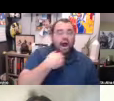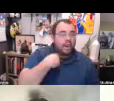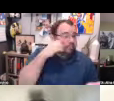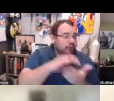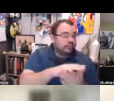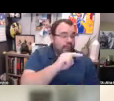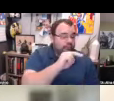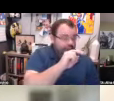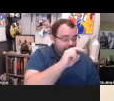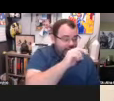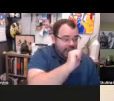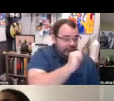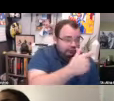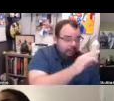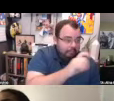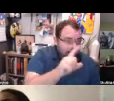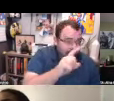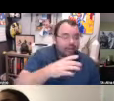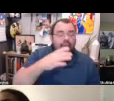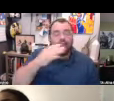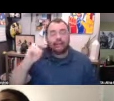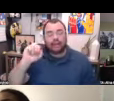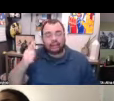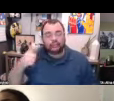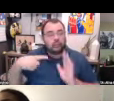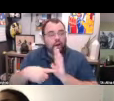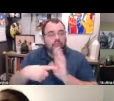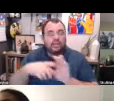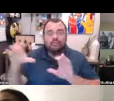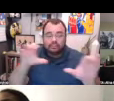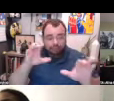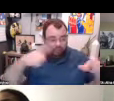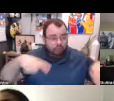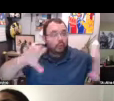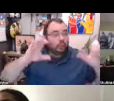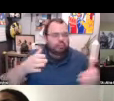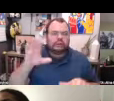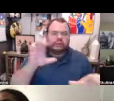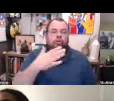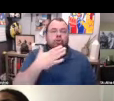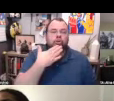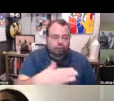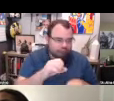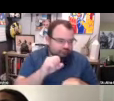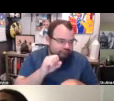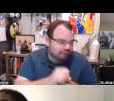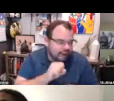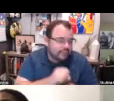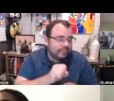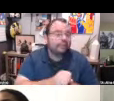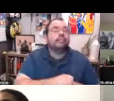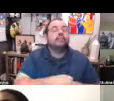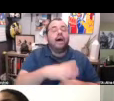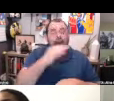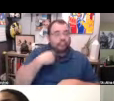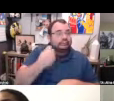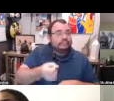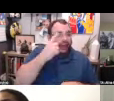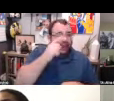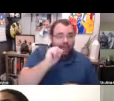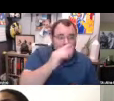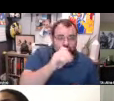the community. I mean, I believe that AG Bell and NAD represent or are represented very well,